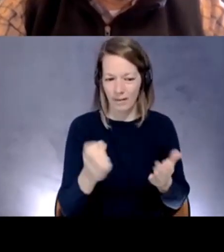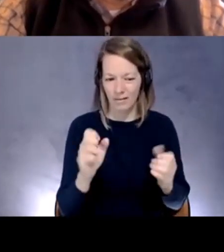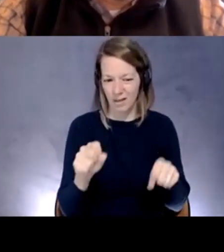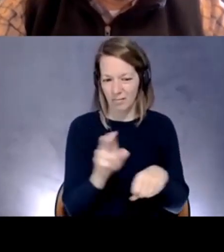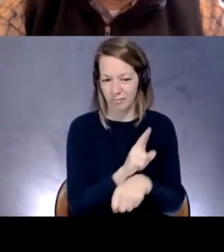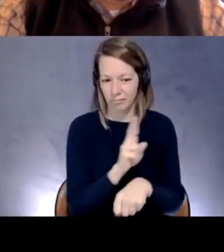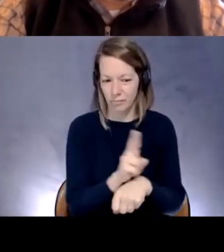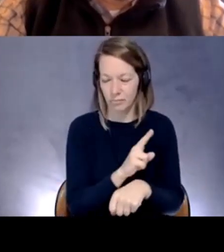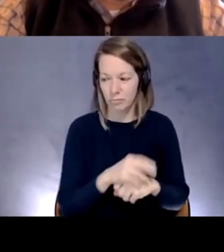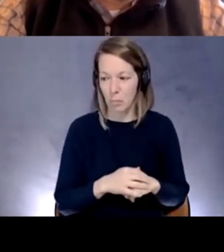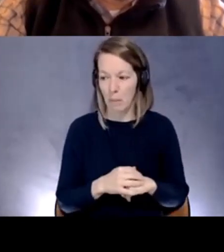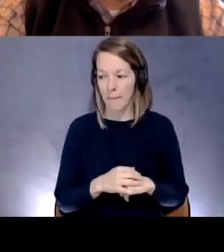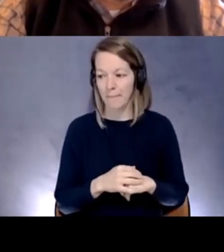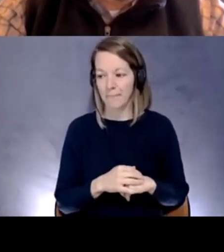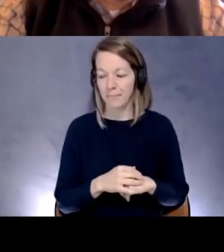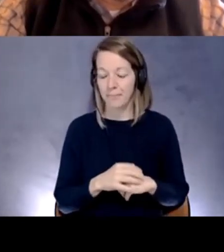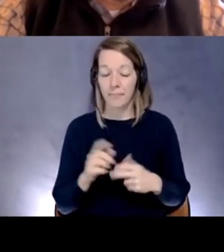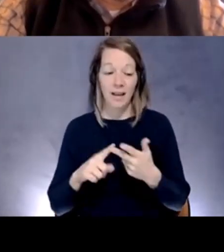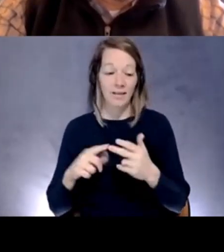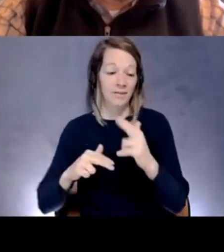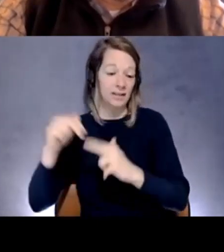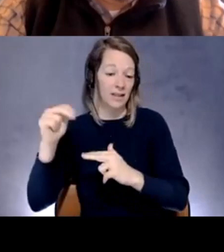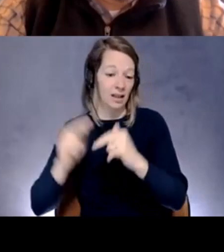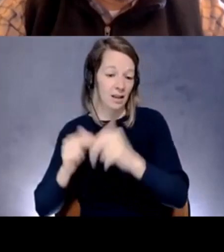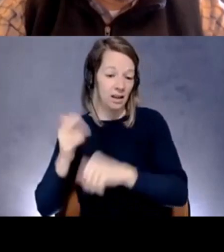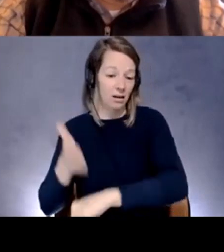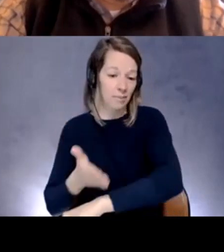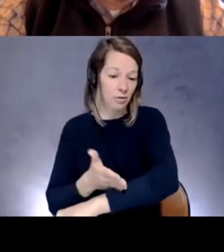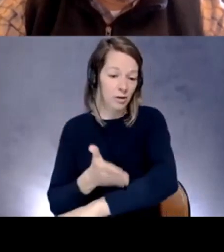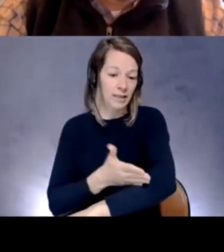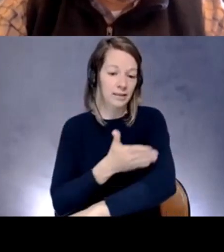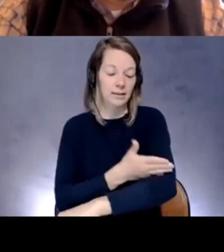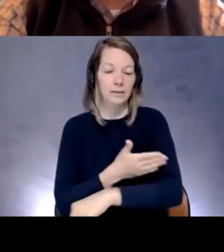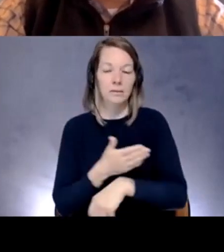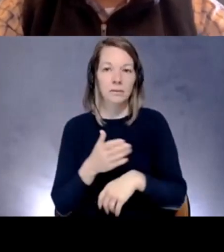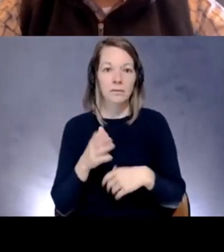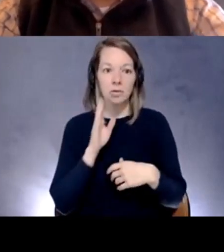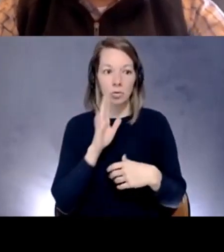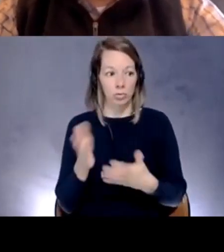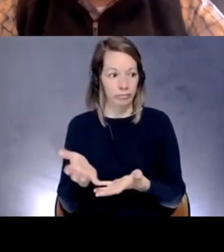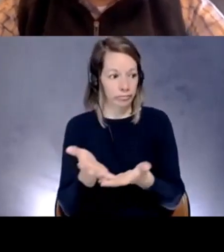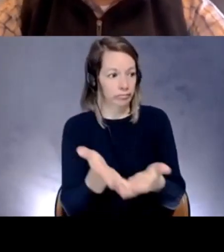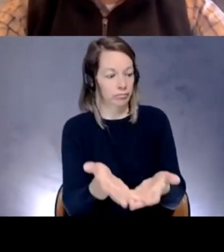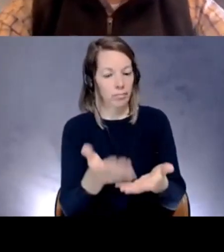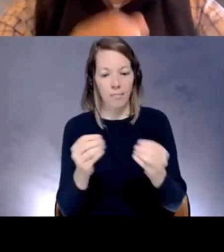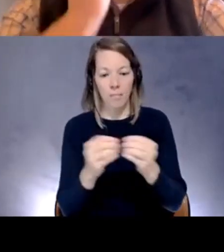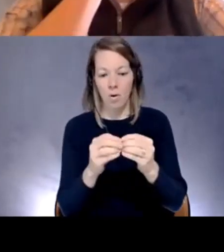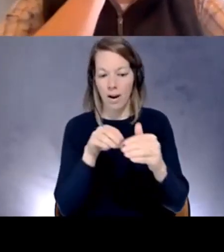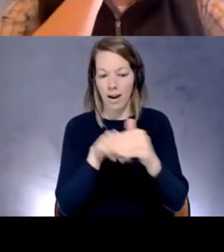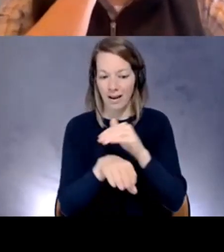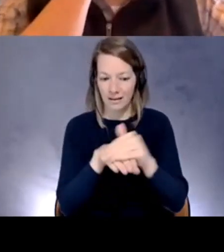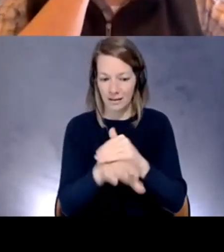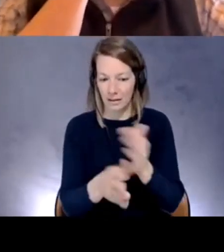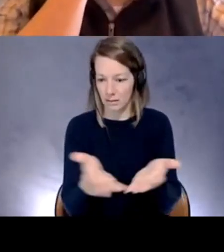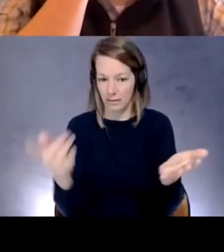Along with other facility upgrades that really bring that access to care more to light.